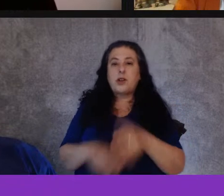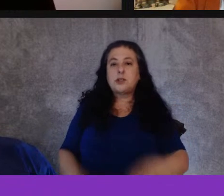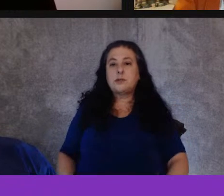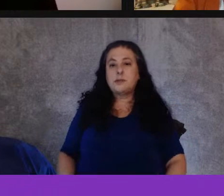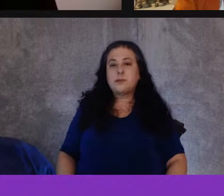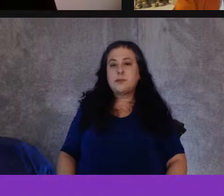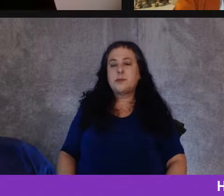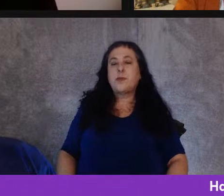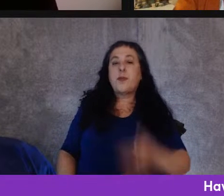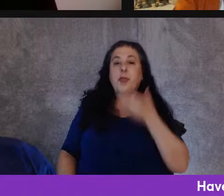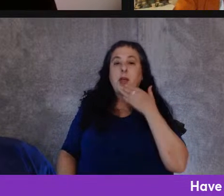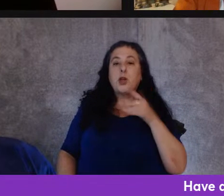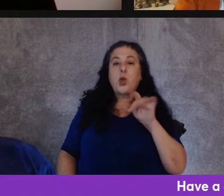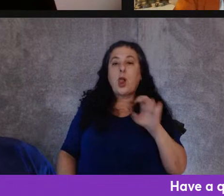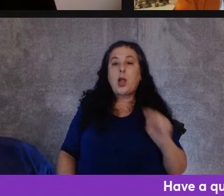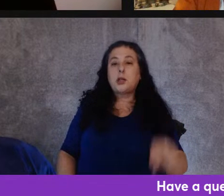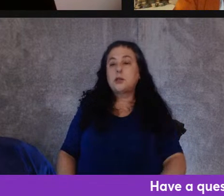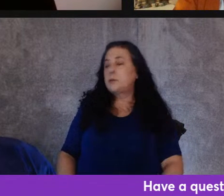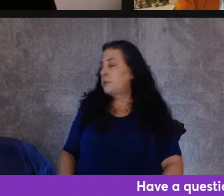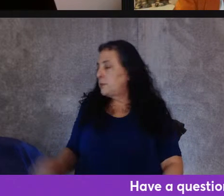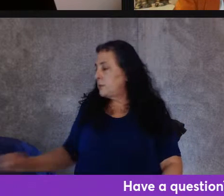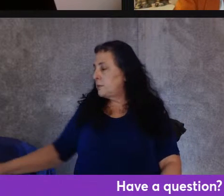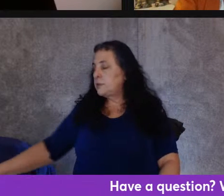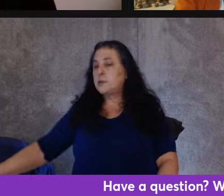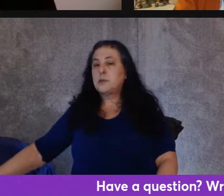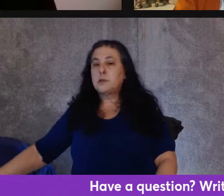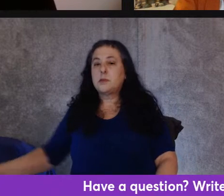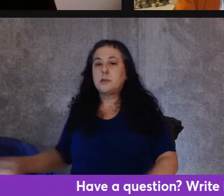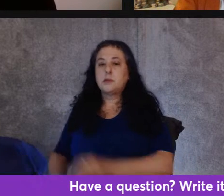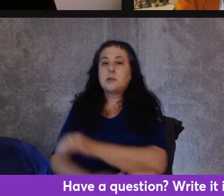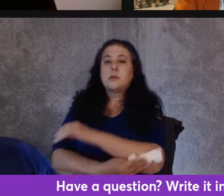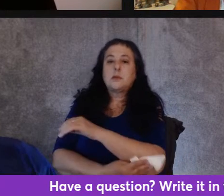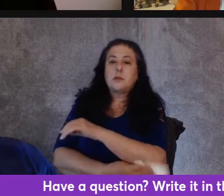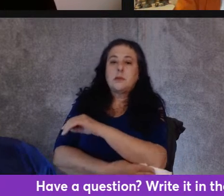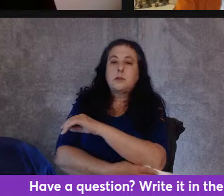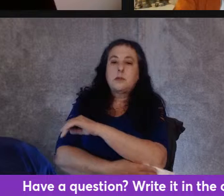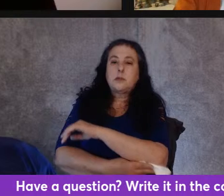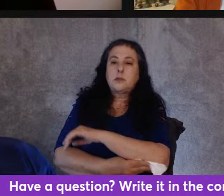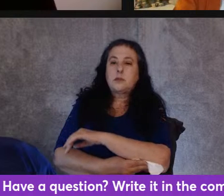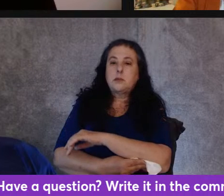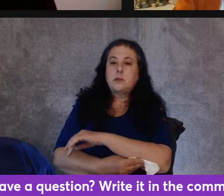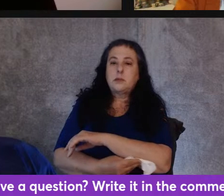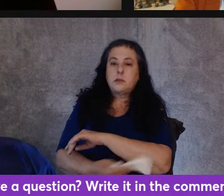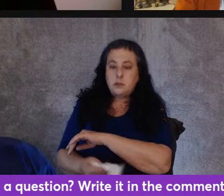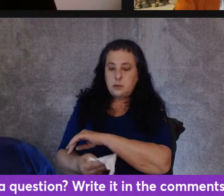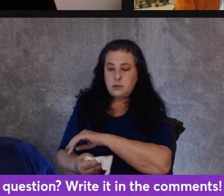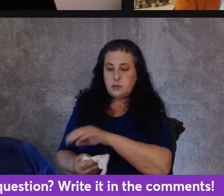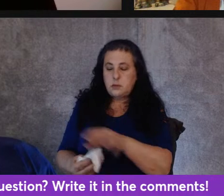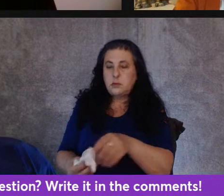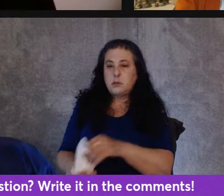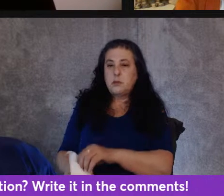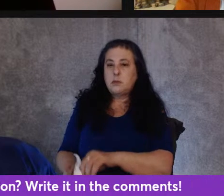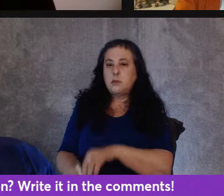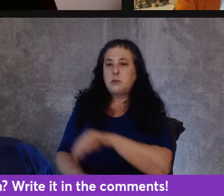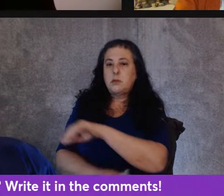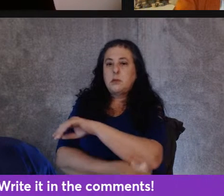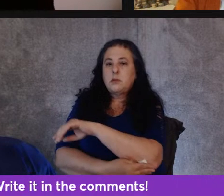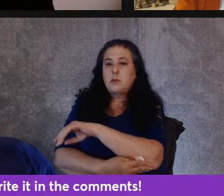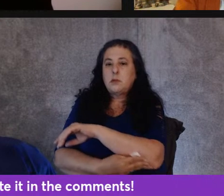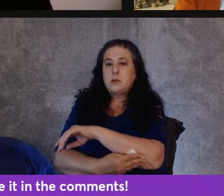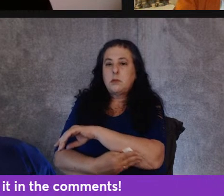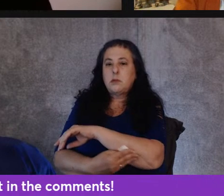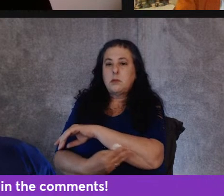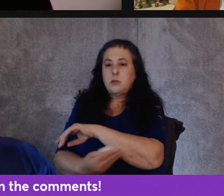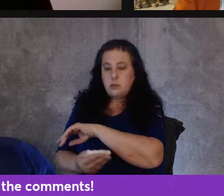Well, thanks for that, Lynn. Let's see. I'm not seeing too many other questions coming in. Just one last one,